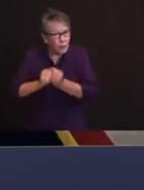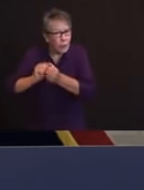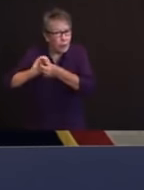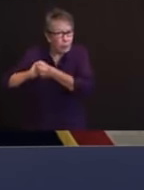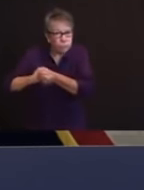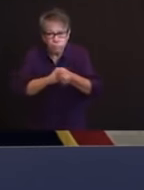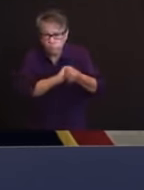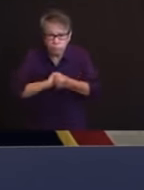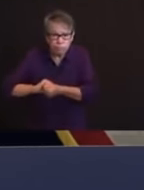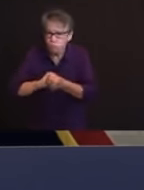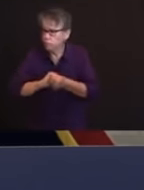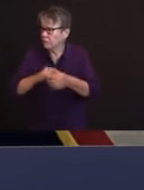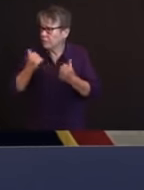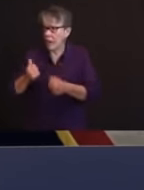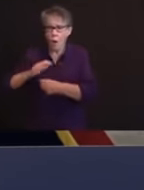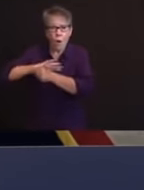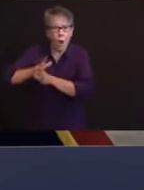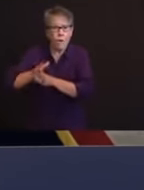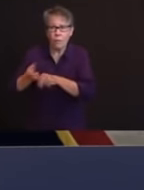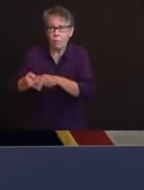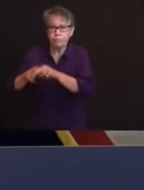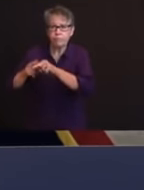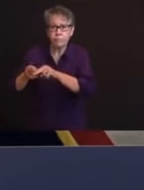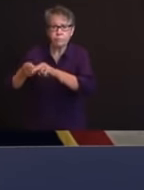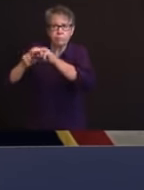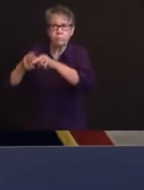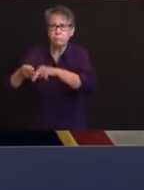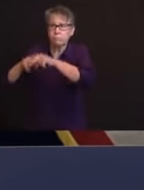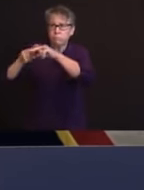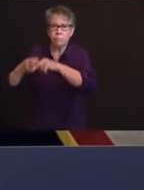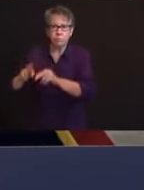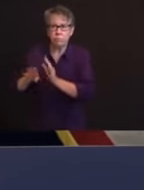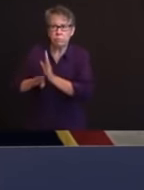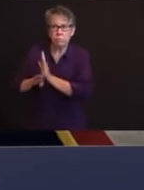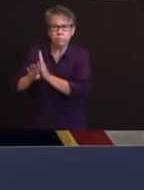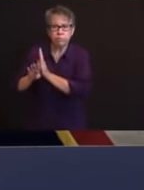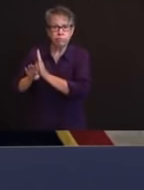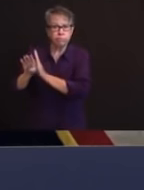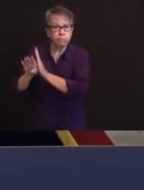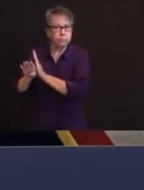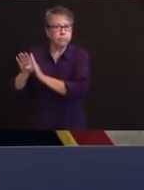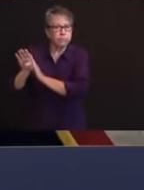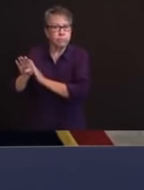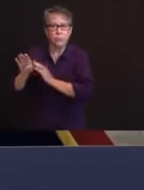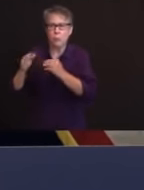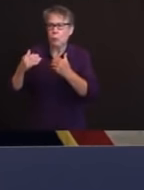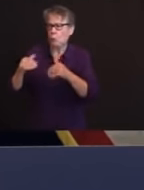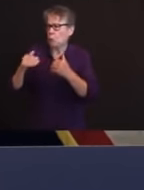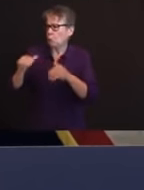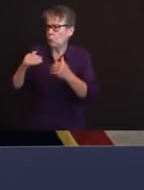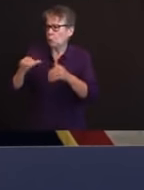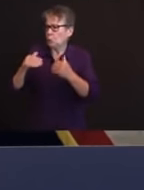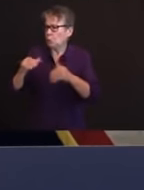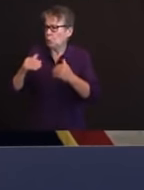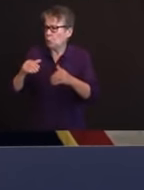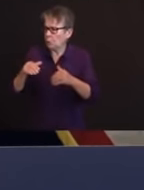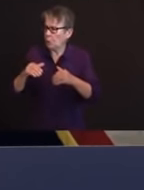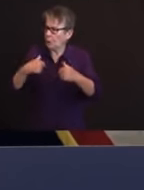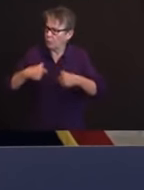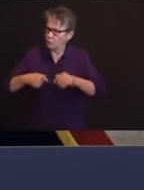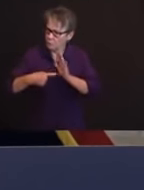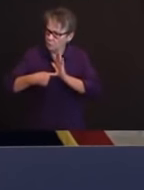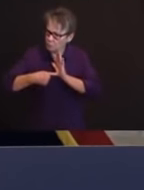week, we saw the highest numbers of cases yet. And so we have to show that commitment to